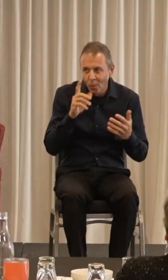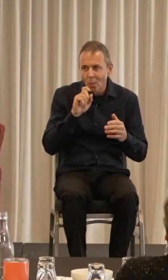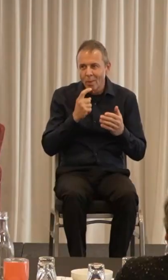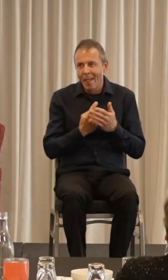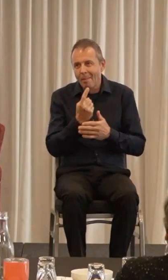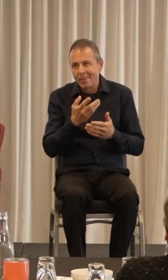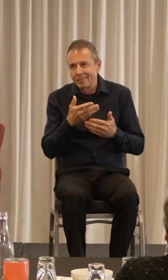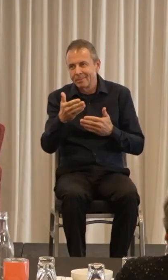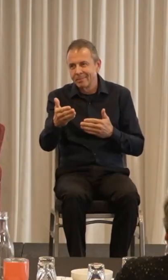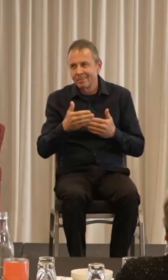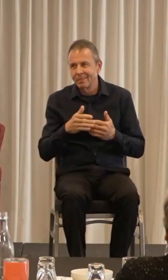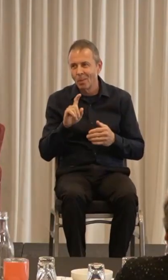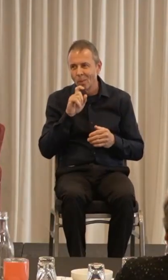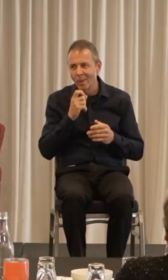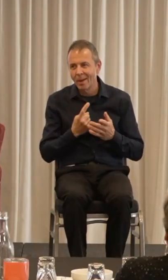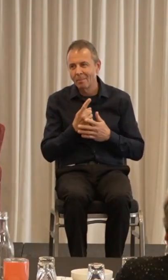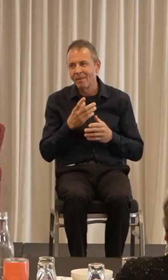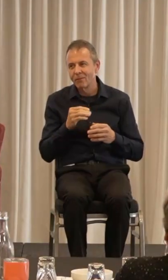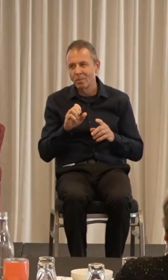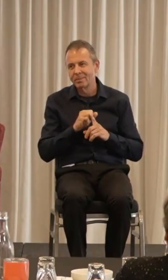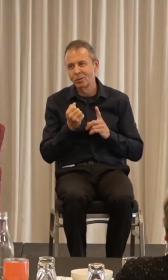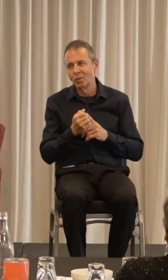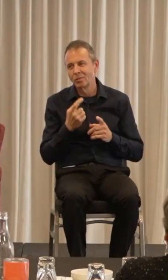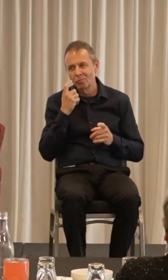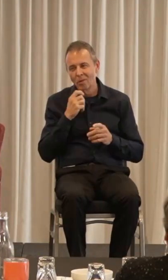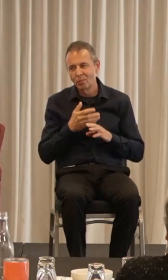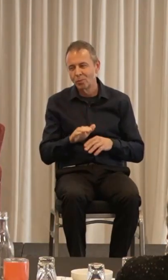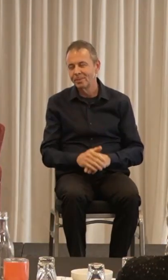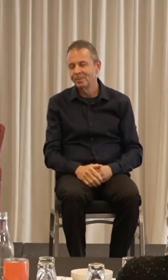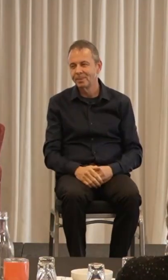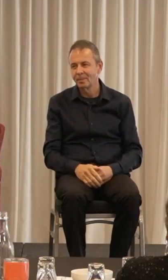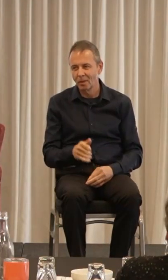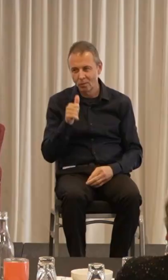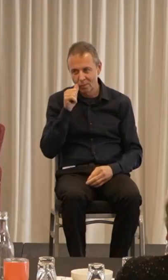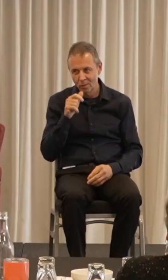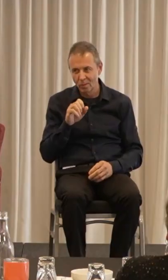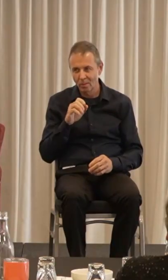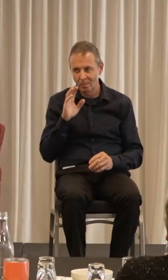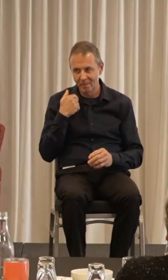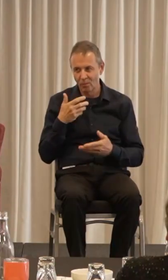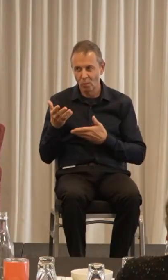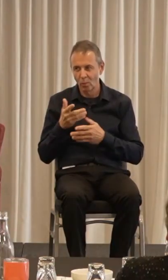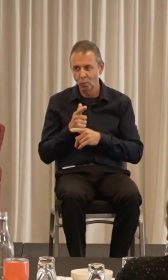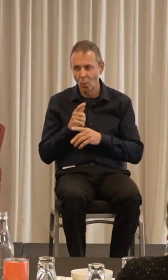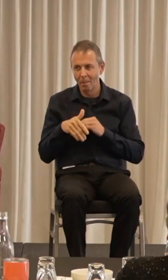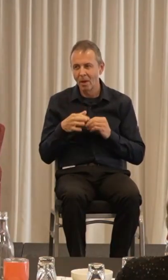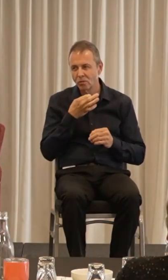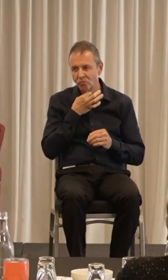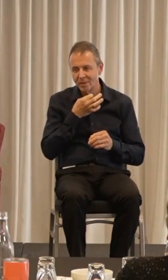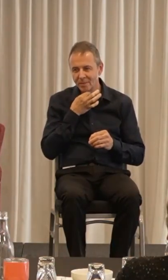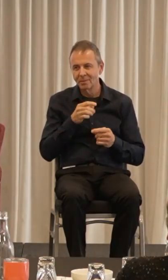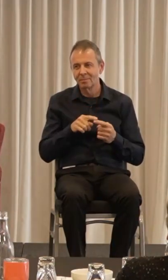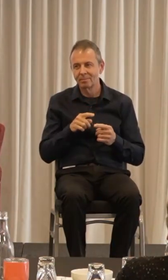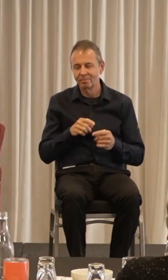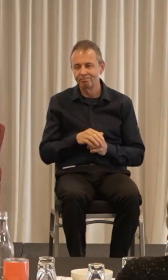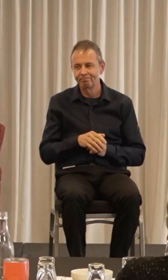and what's going to come out of a situation. And I know we've talked outside of this about kind of risk and some of